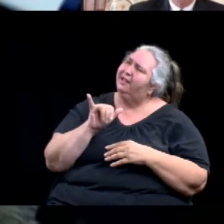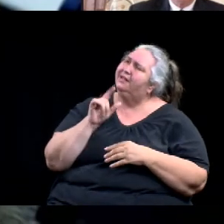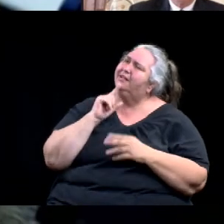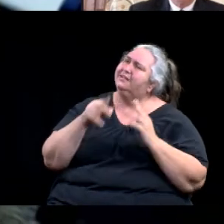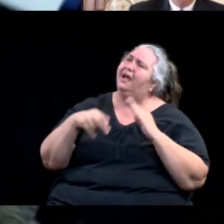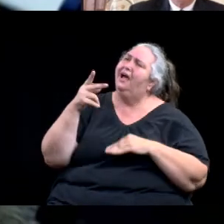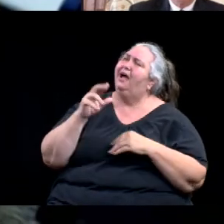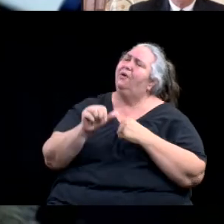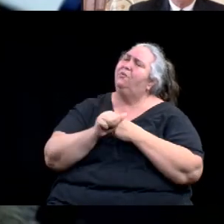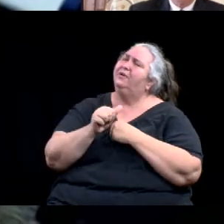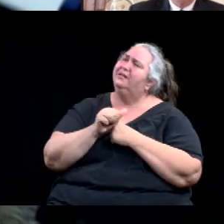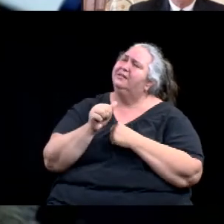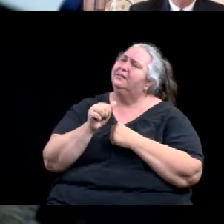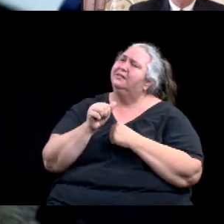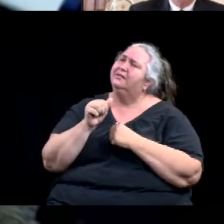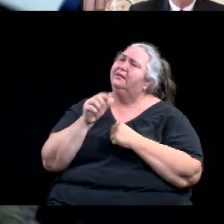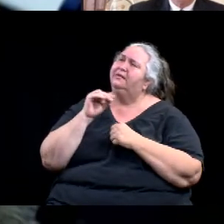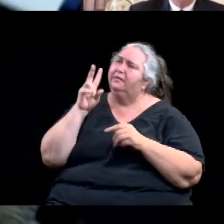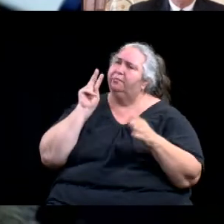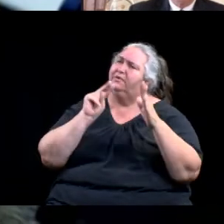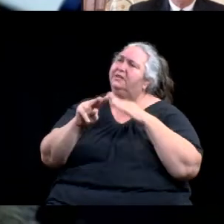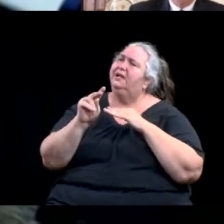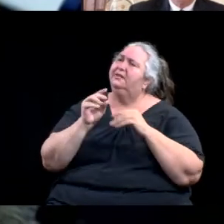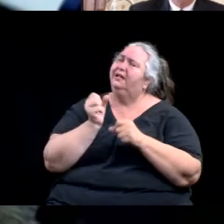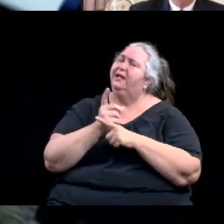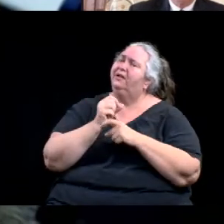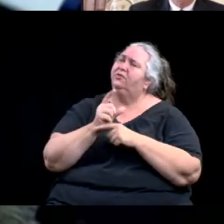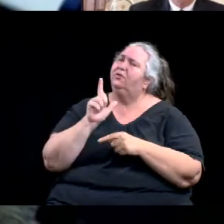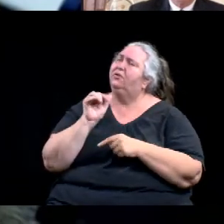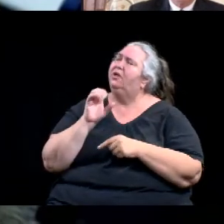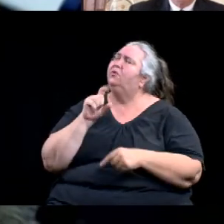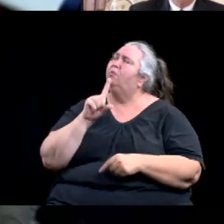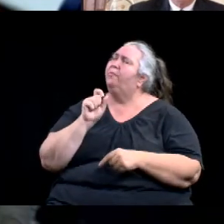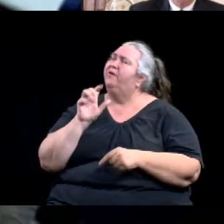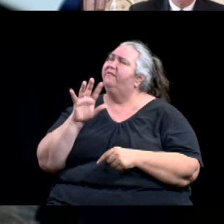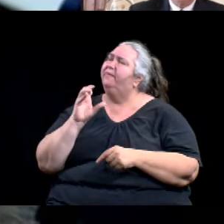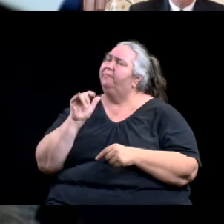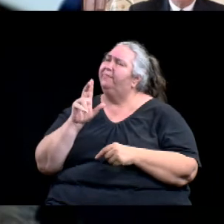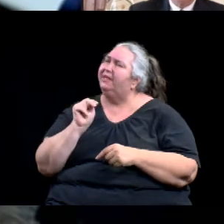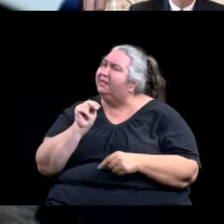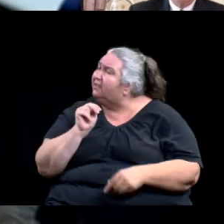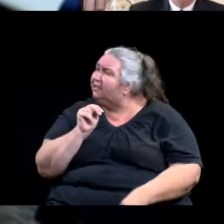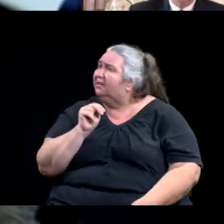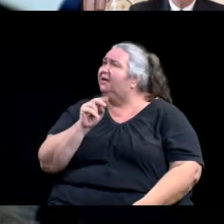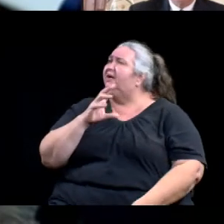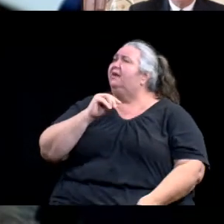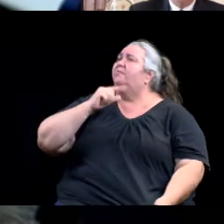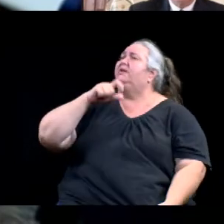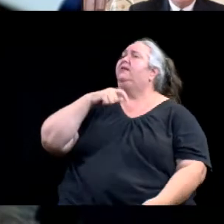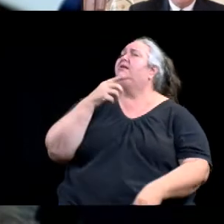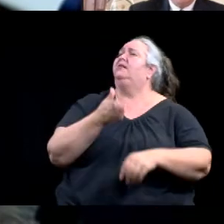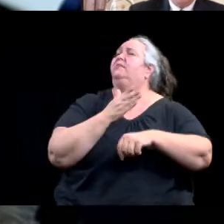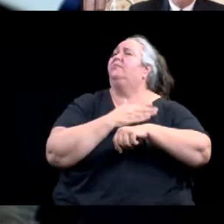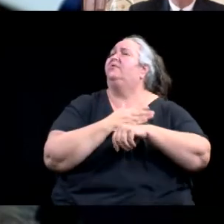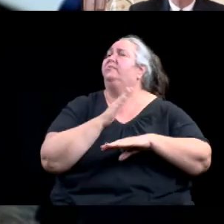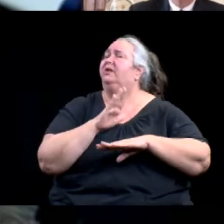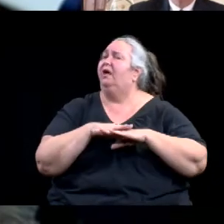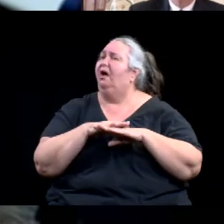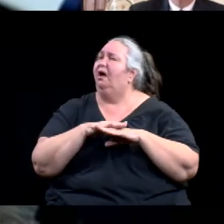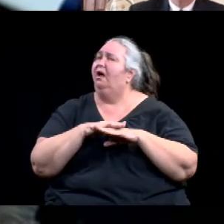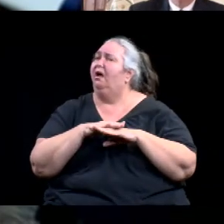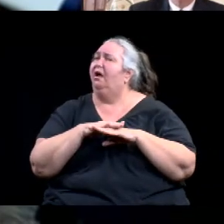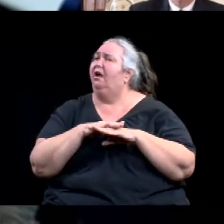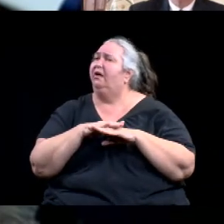improvement of drainage infrastructure. Finally, with increasing temperature, vector-borne diseases such as dengue and West Nile virus